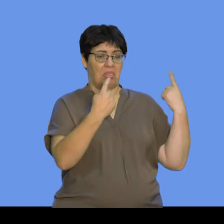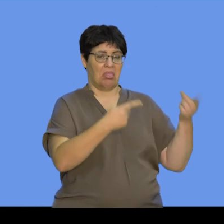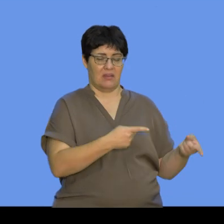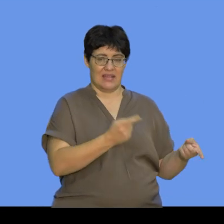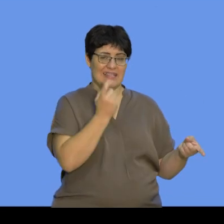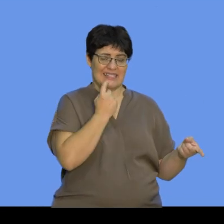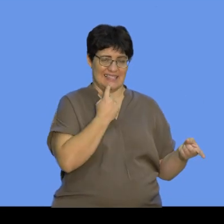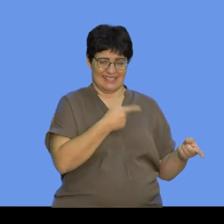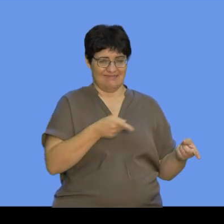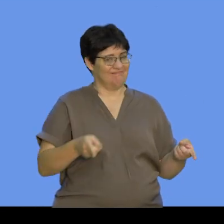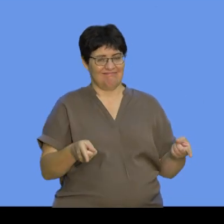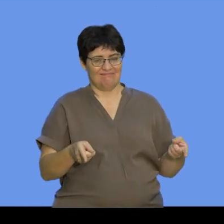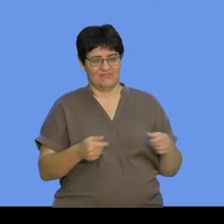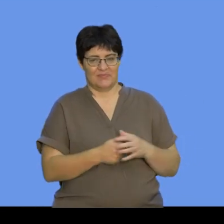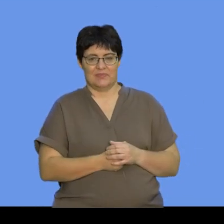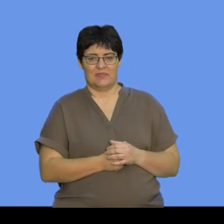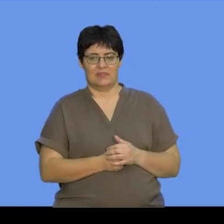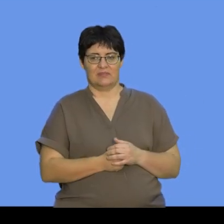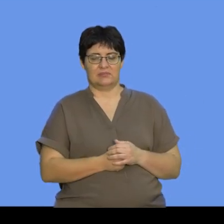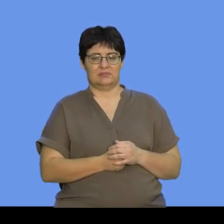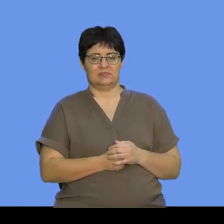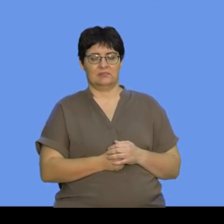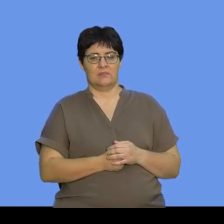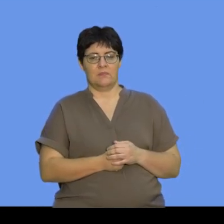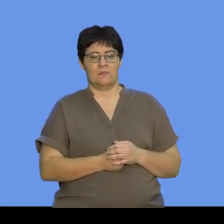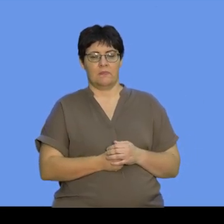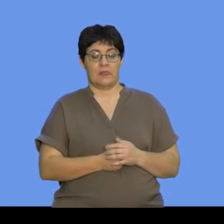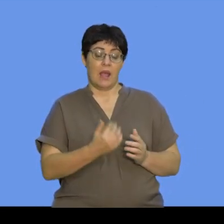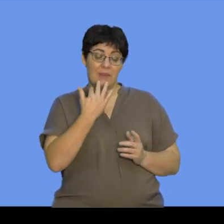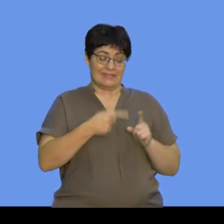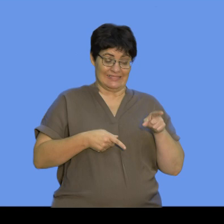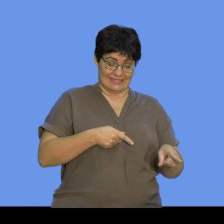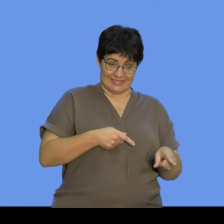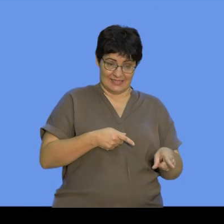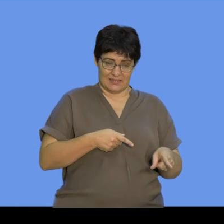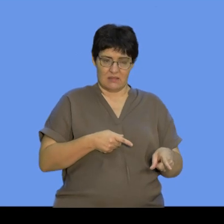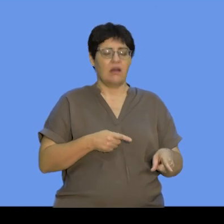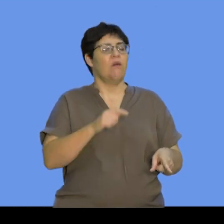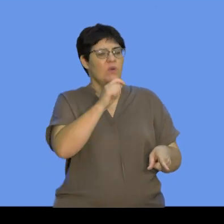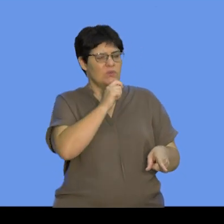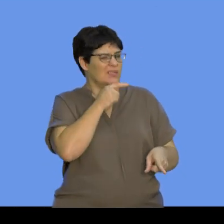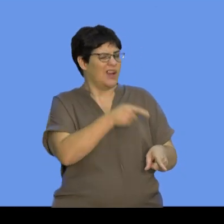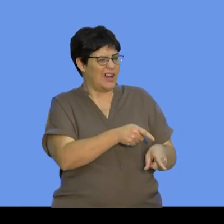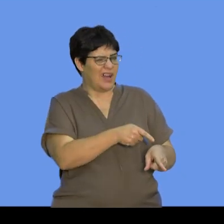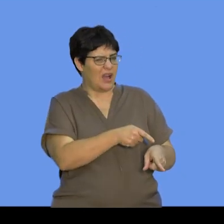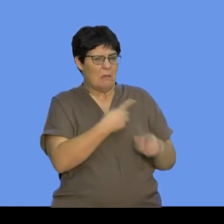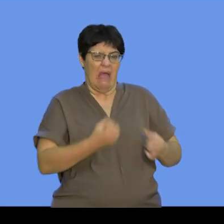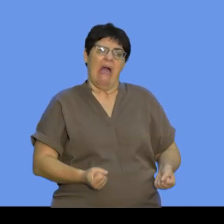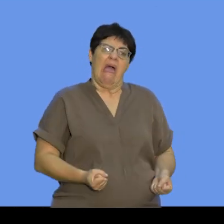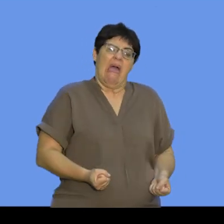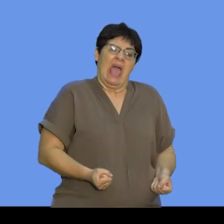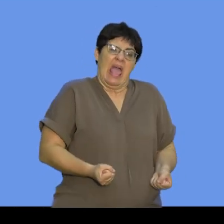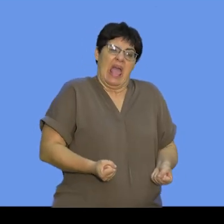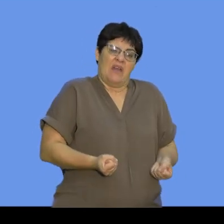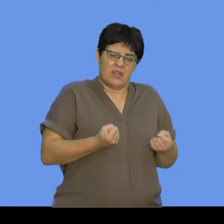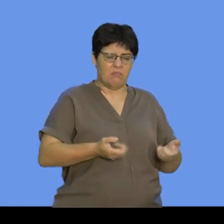applied to it at a point. Okay, right. And then the plastic head is used in helmet is not heavy for its size.